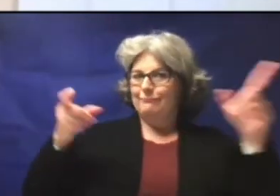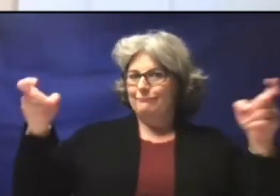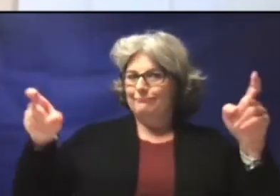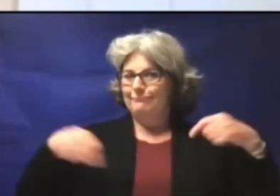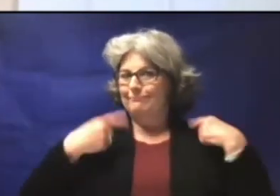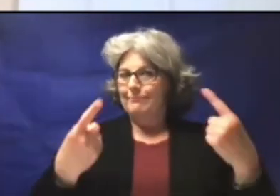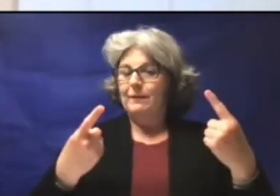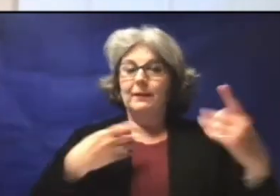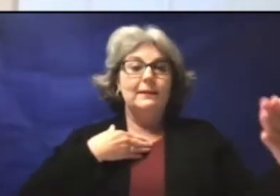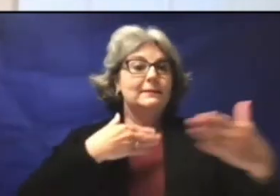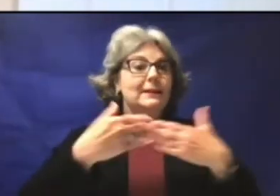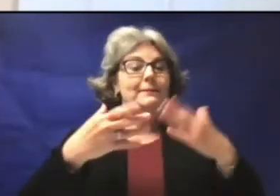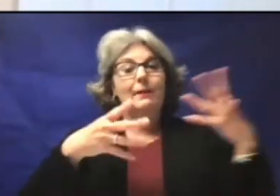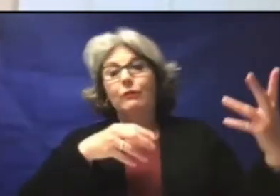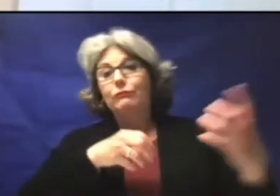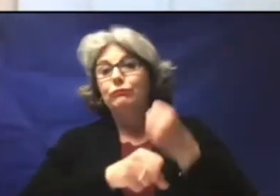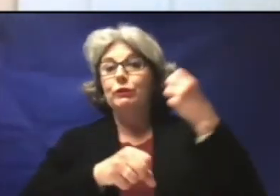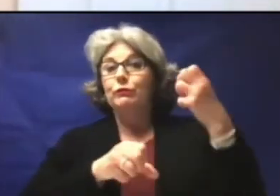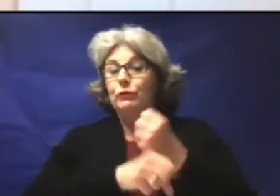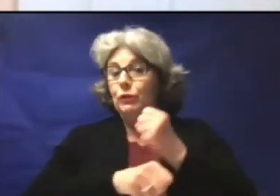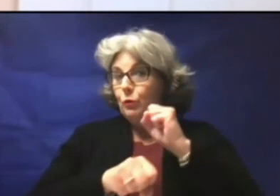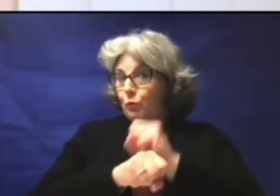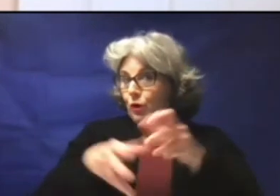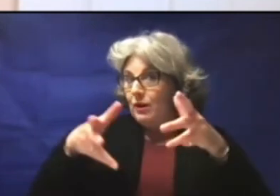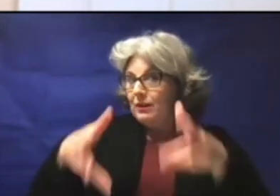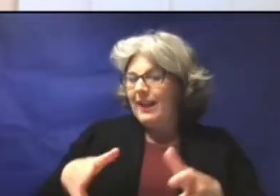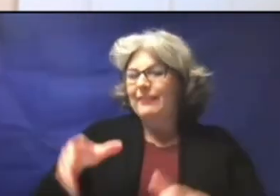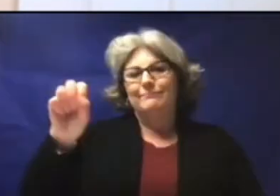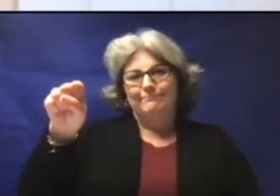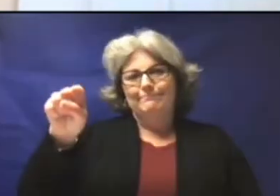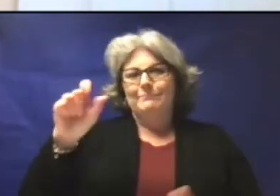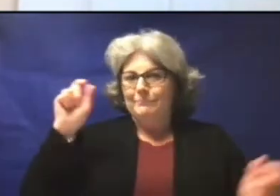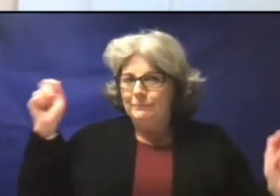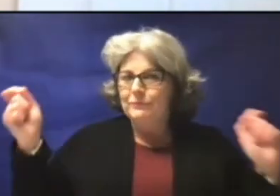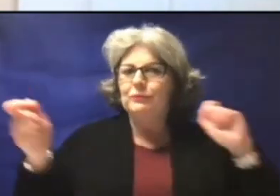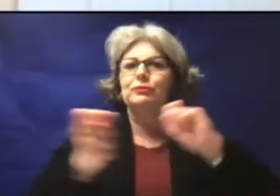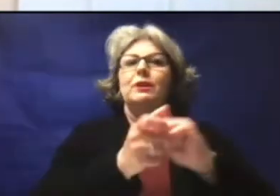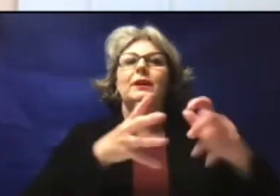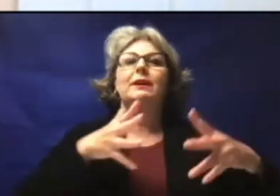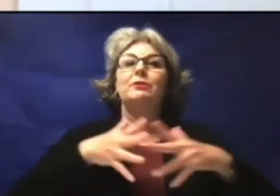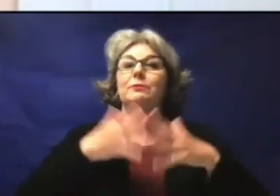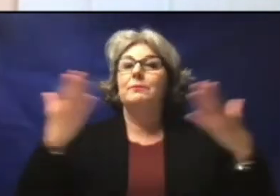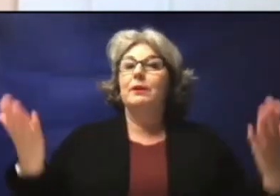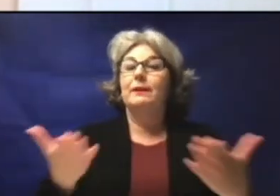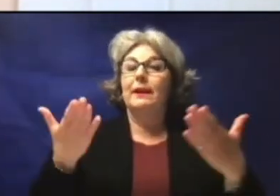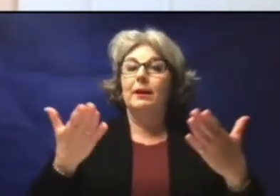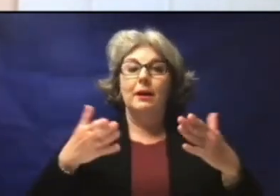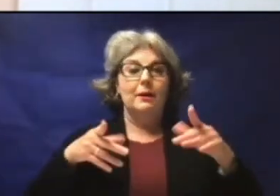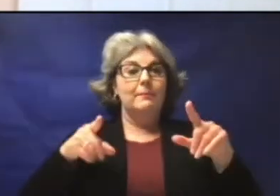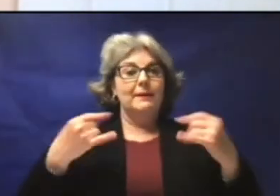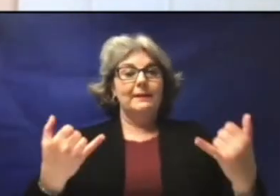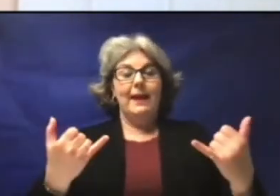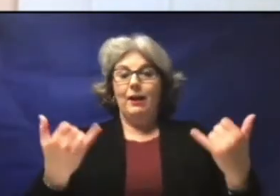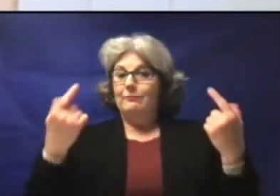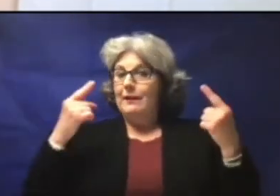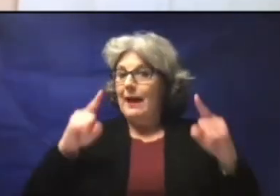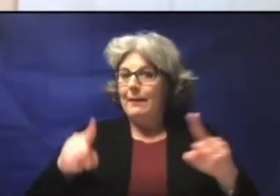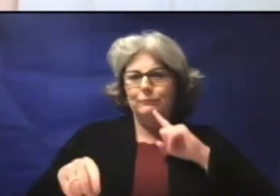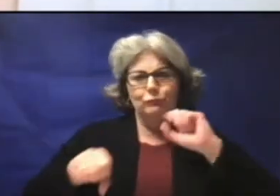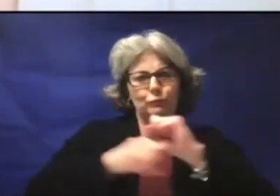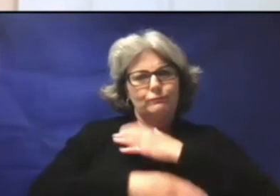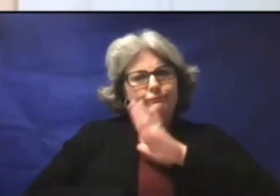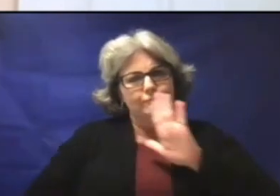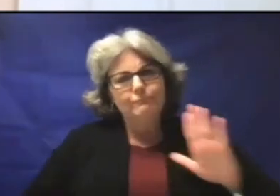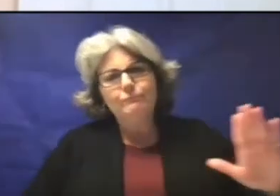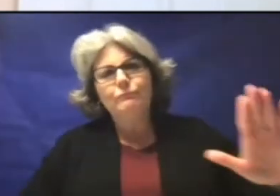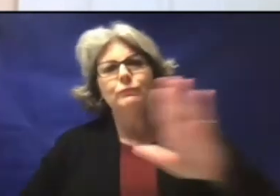Despite our victories, we still have a lot more work to do to turn this country around. But in the midst of all of this, I truly appreciate